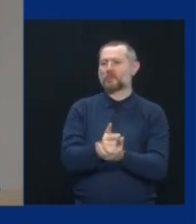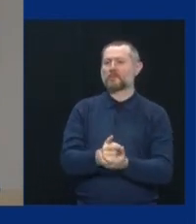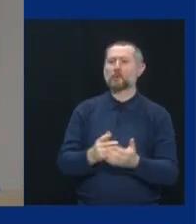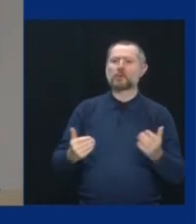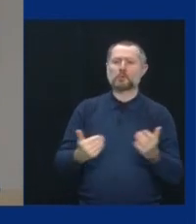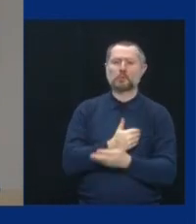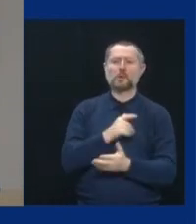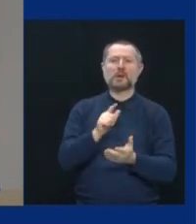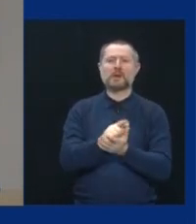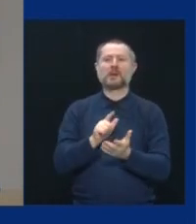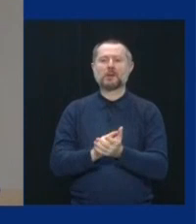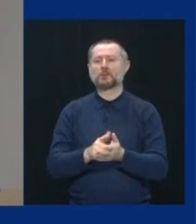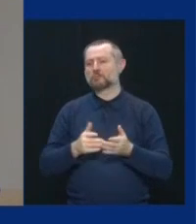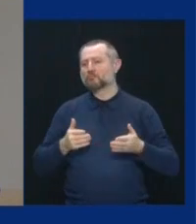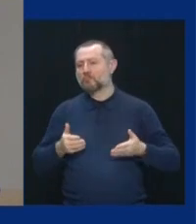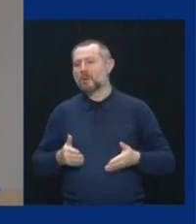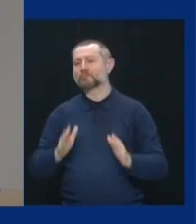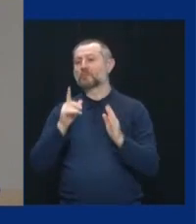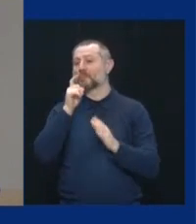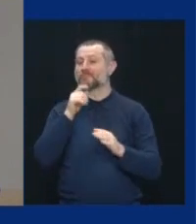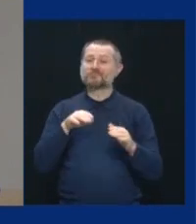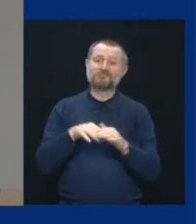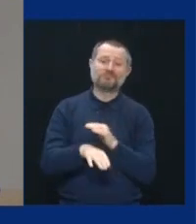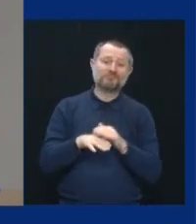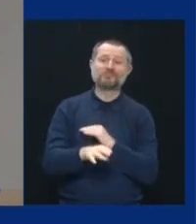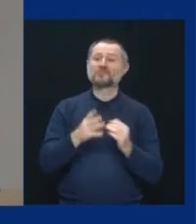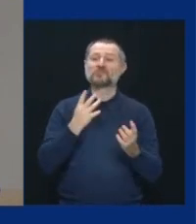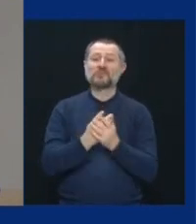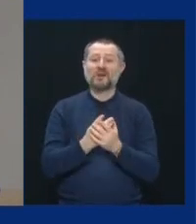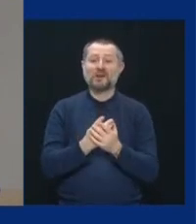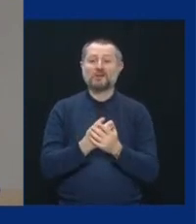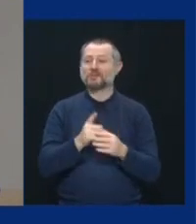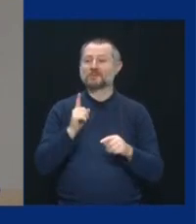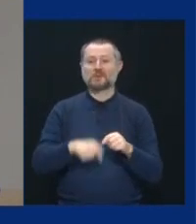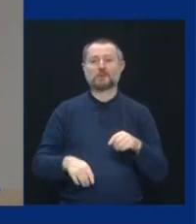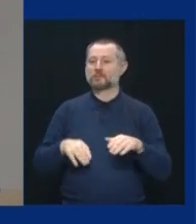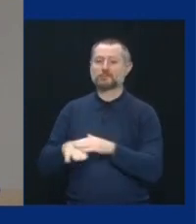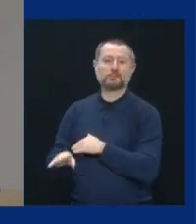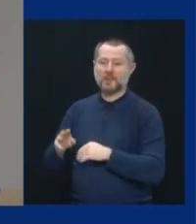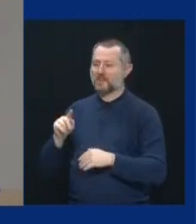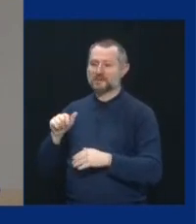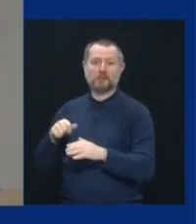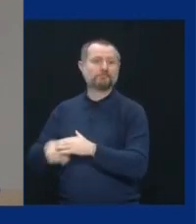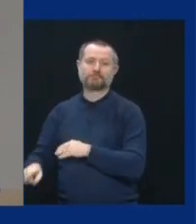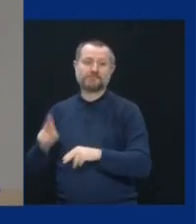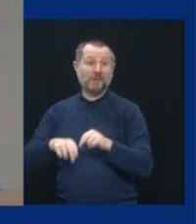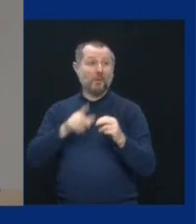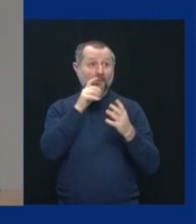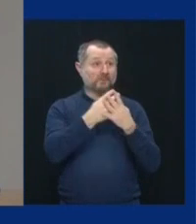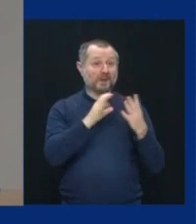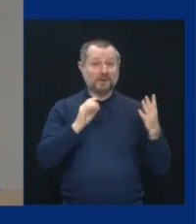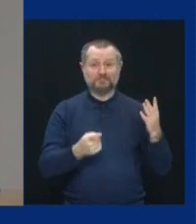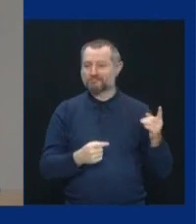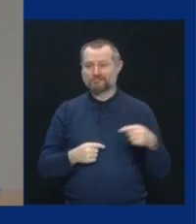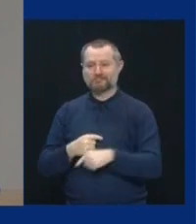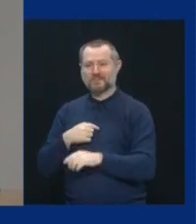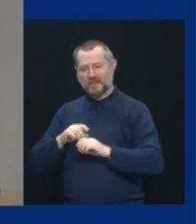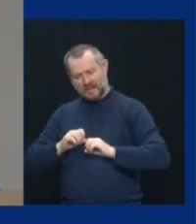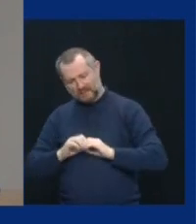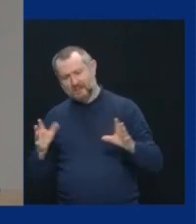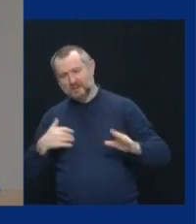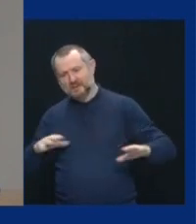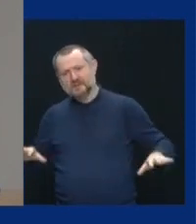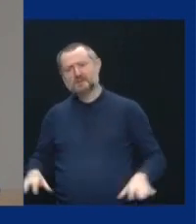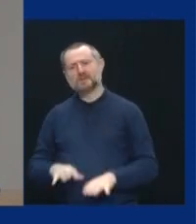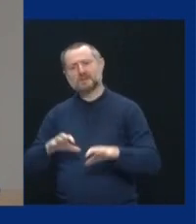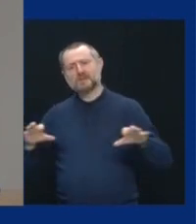legislation that will allow recidivist criminals to be banned from the system on a temporary basis. So there's no question that we've been doing all we can, but there's